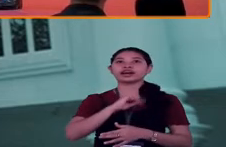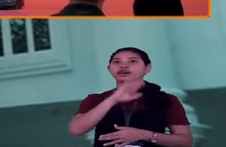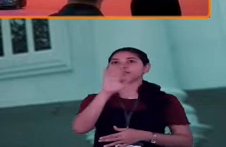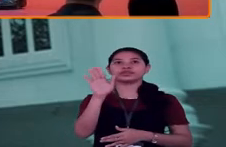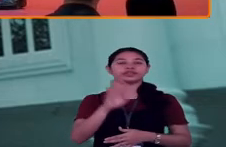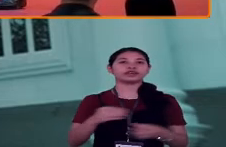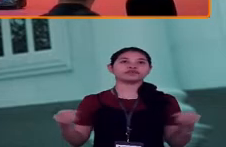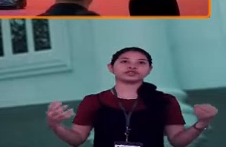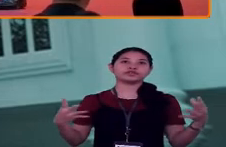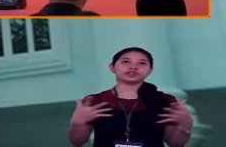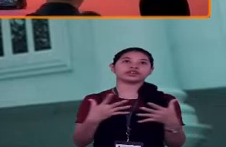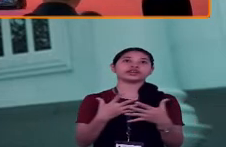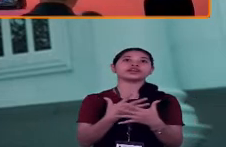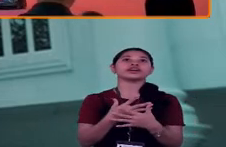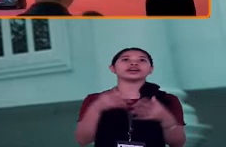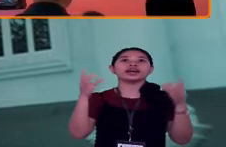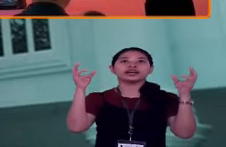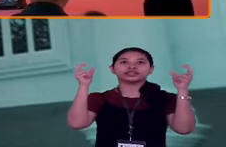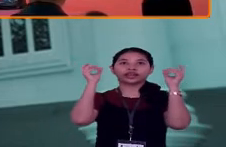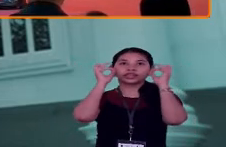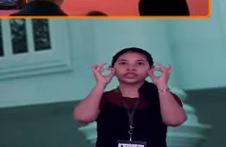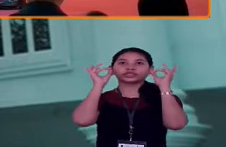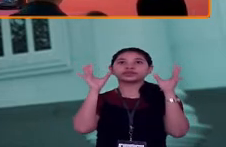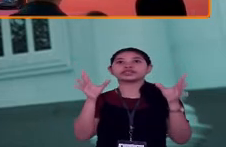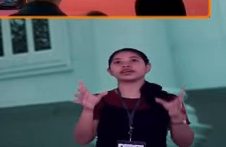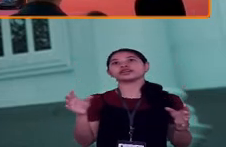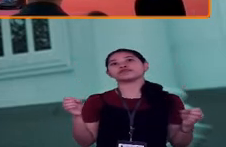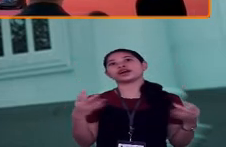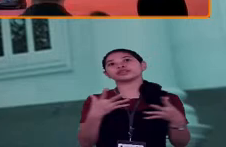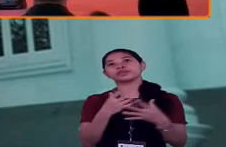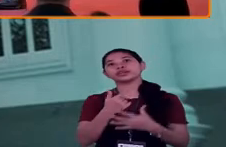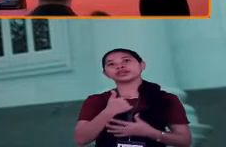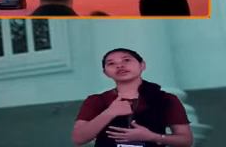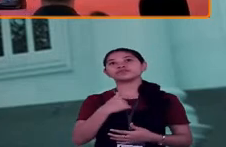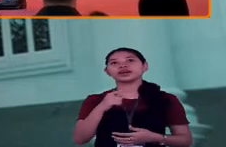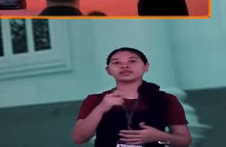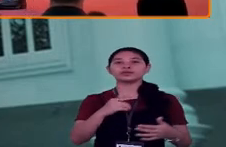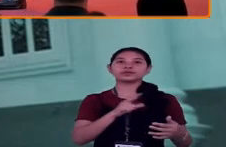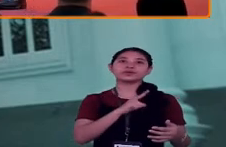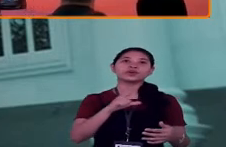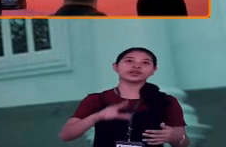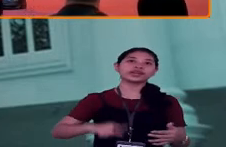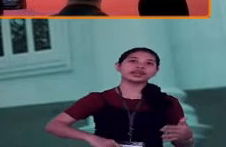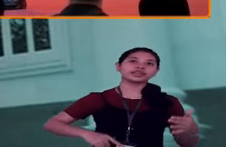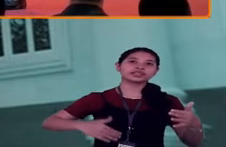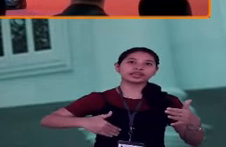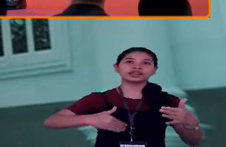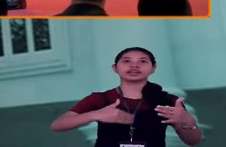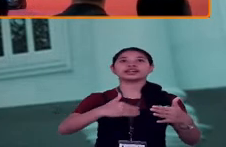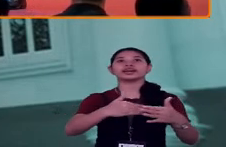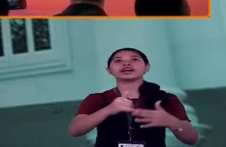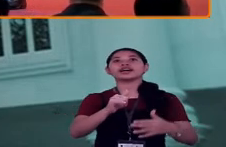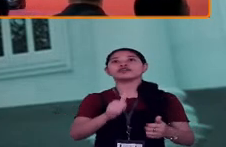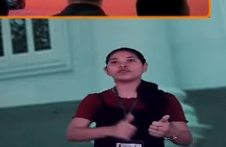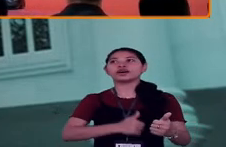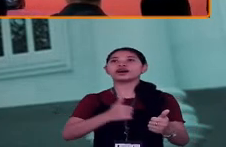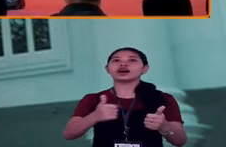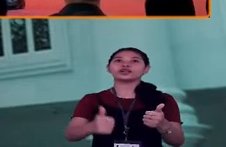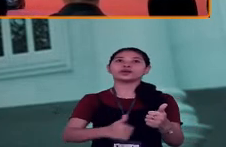I will never, never fear. Danger cannot fright me if my Lord is